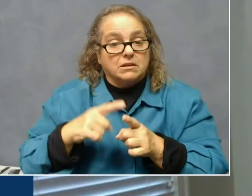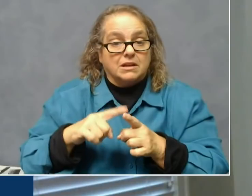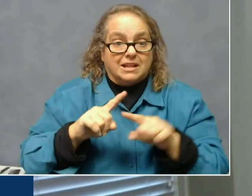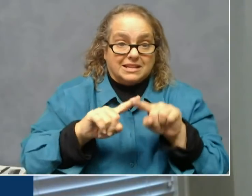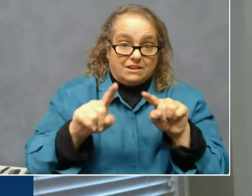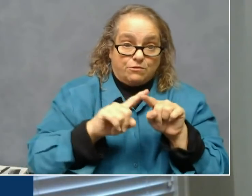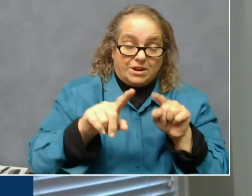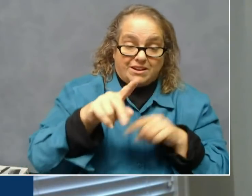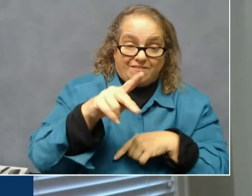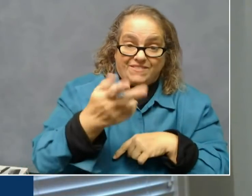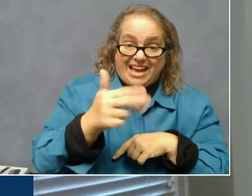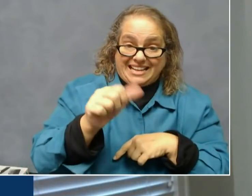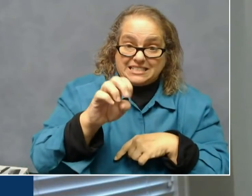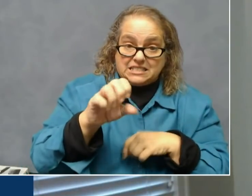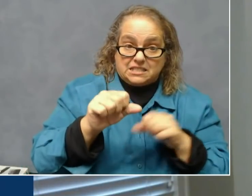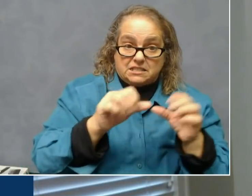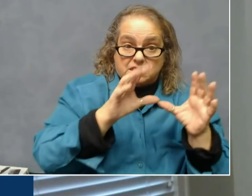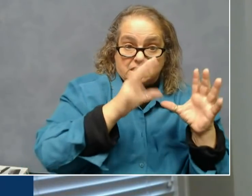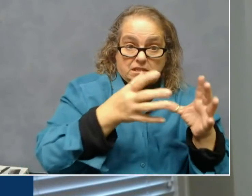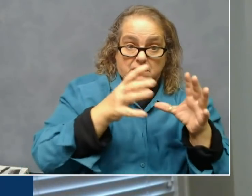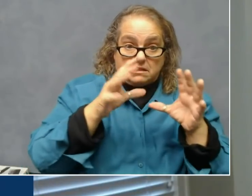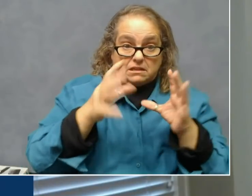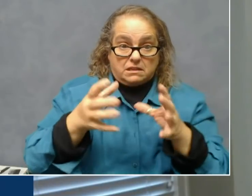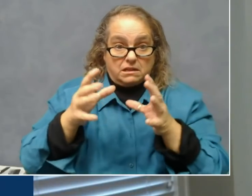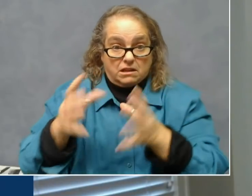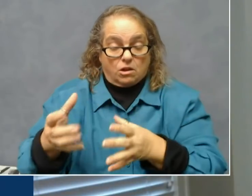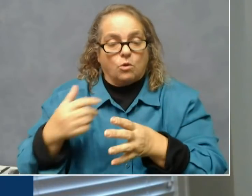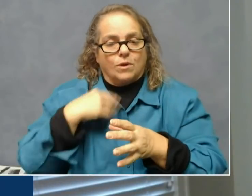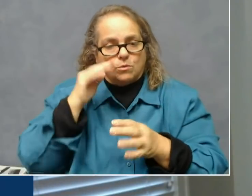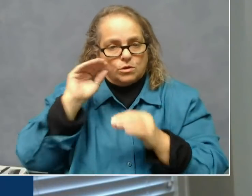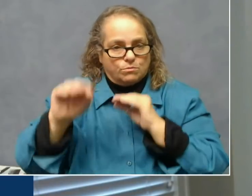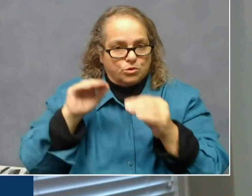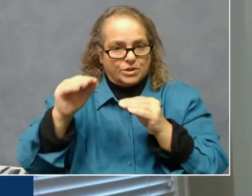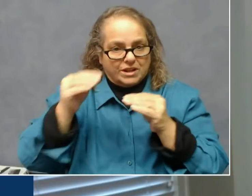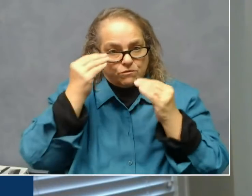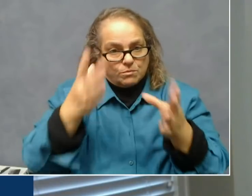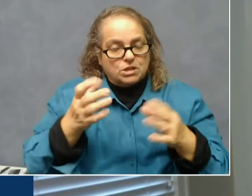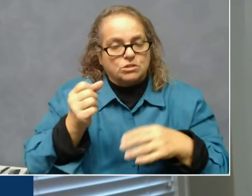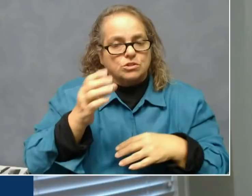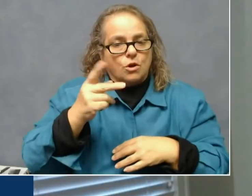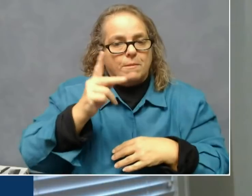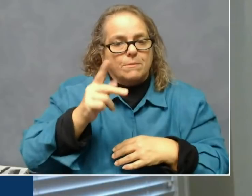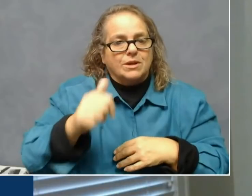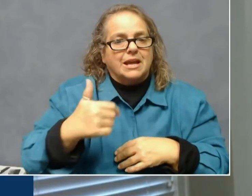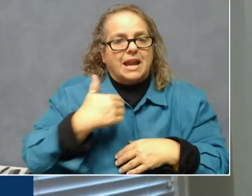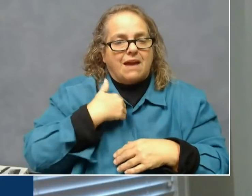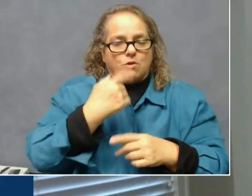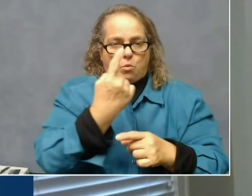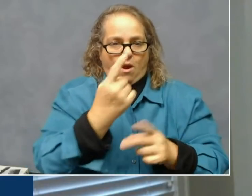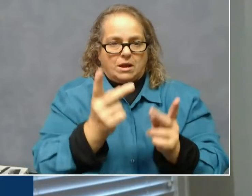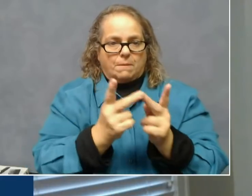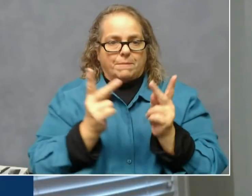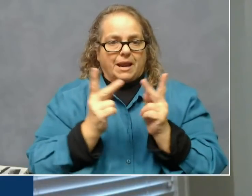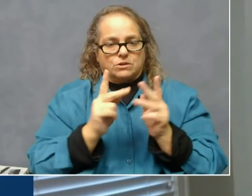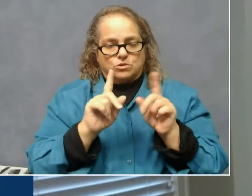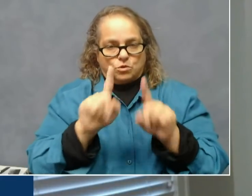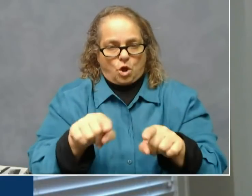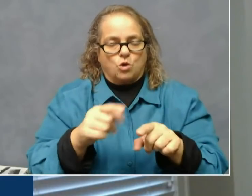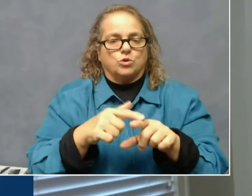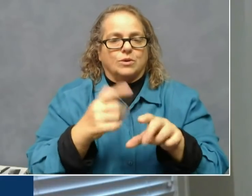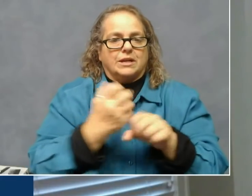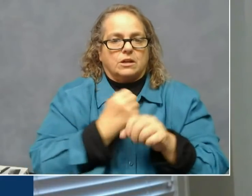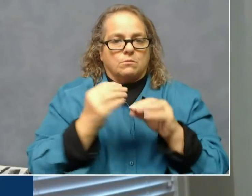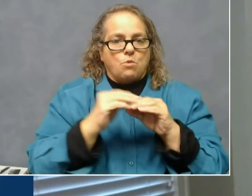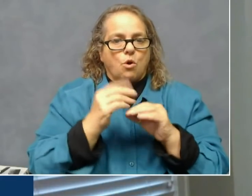vaccination, we'll also try to put information there so that people can have a one-stop shop to go and find more recent